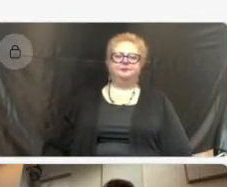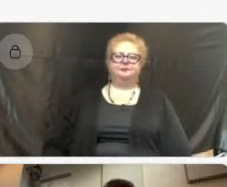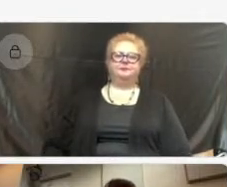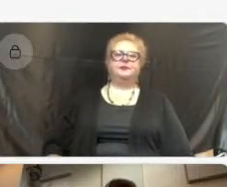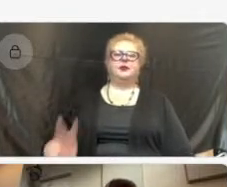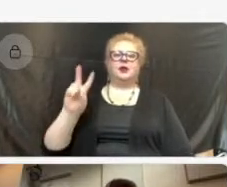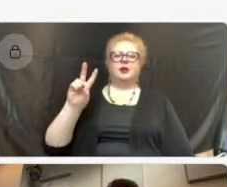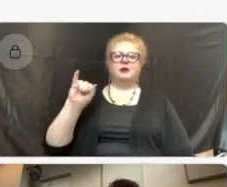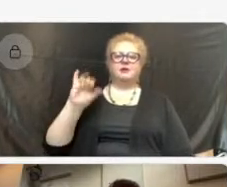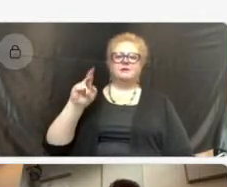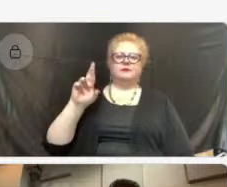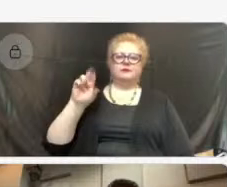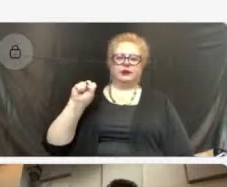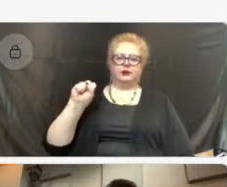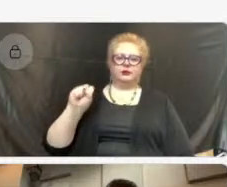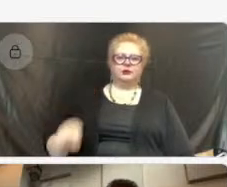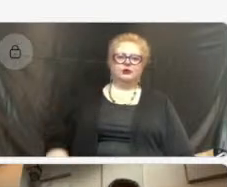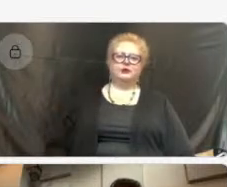Vickers,